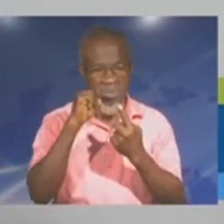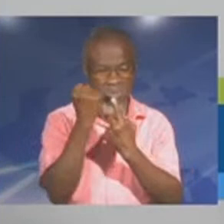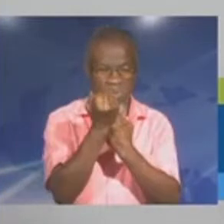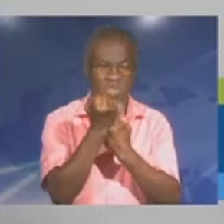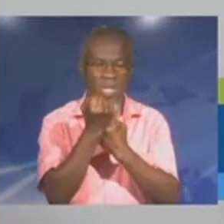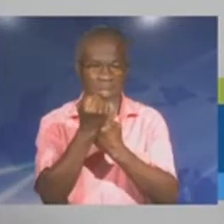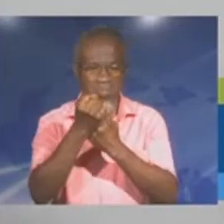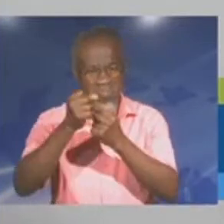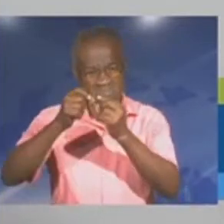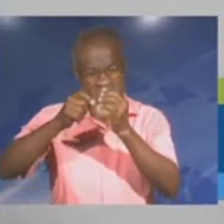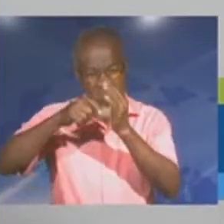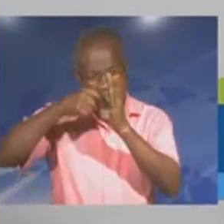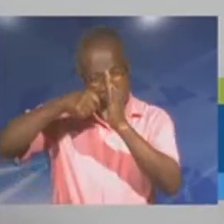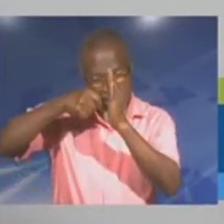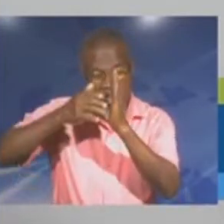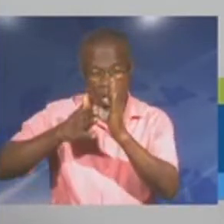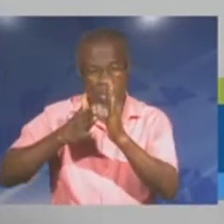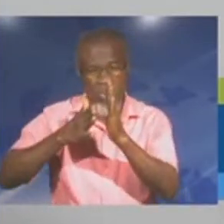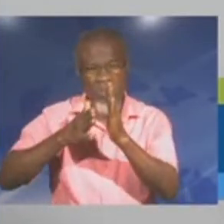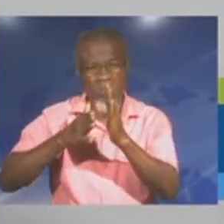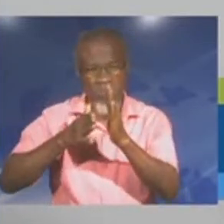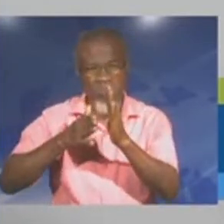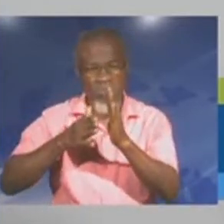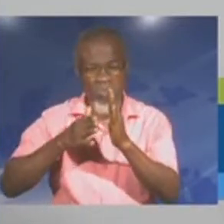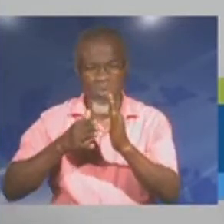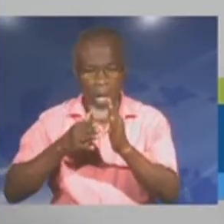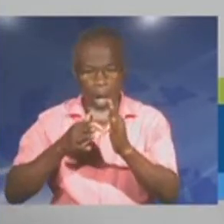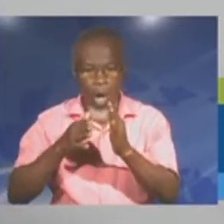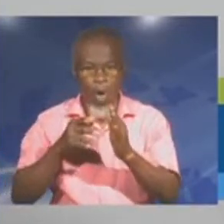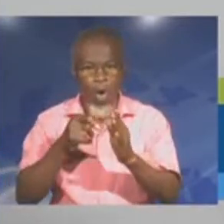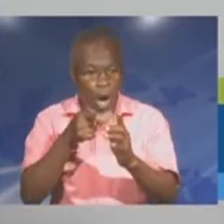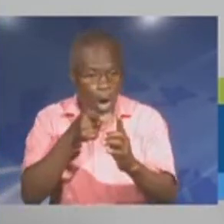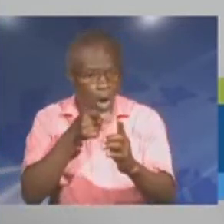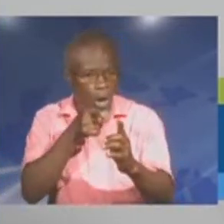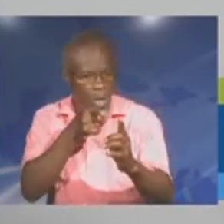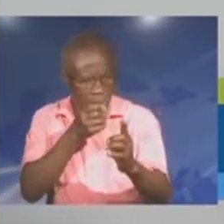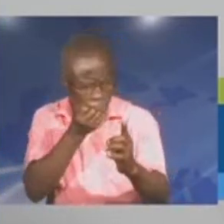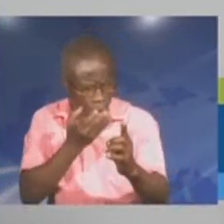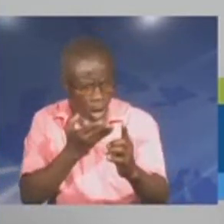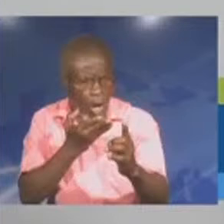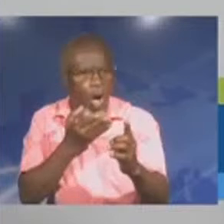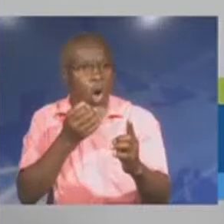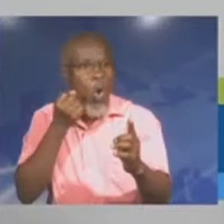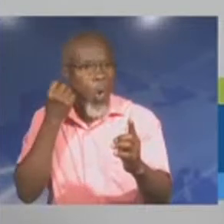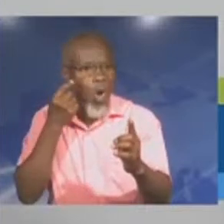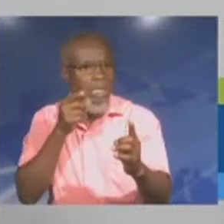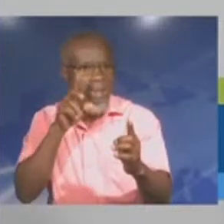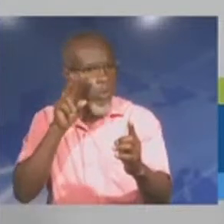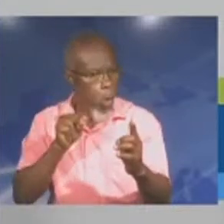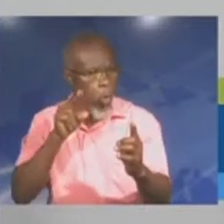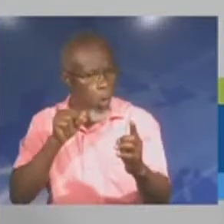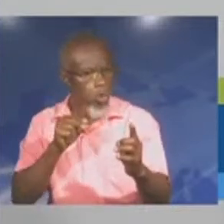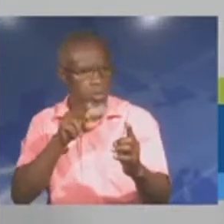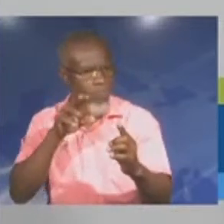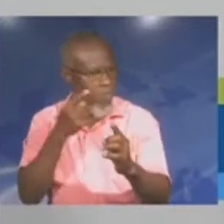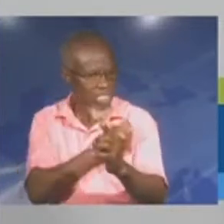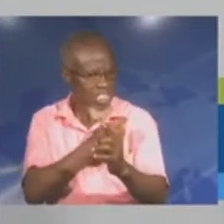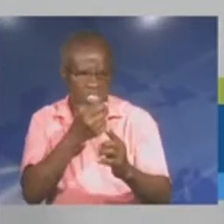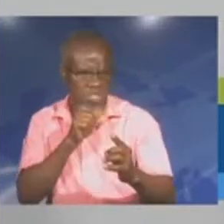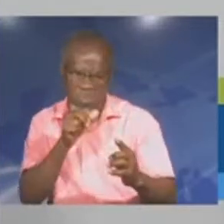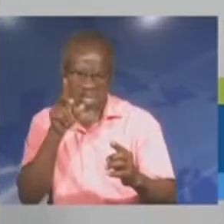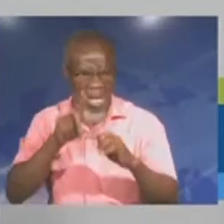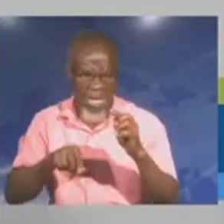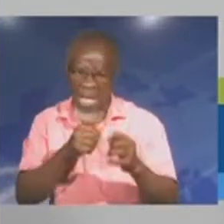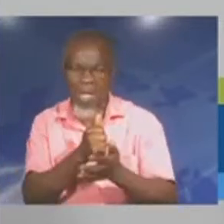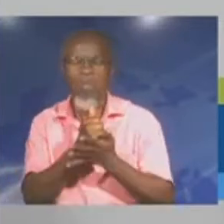take advantage of the fact that many children and parents had anxiety when they were getting the vaccines and